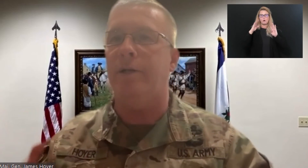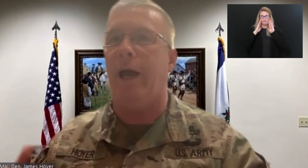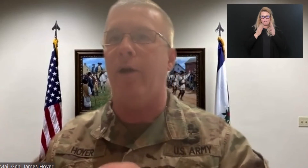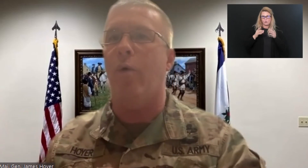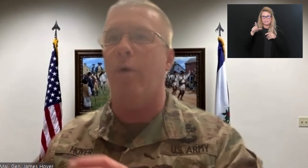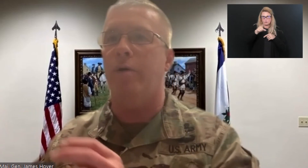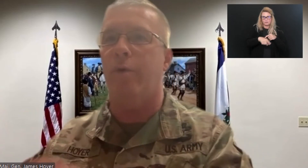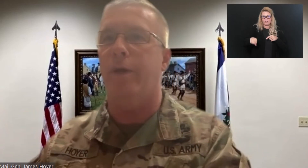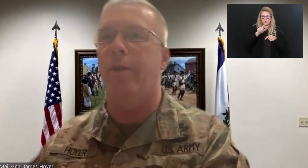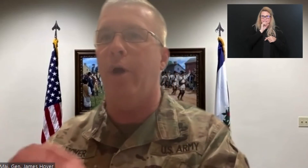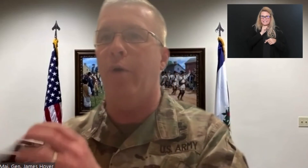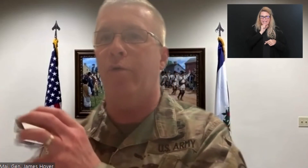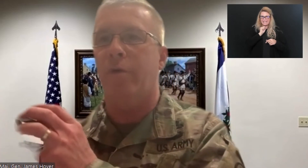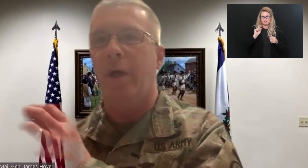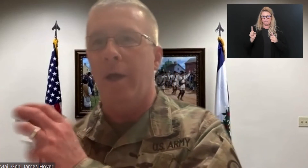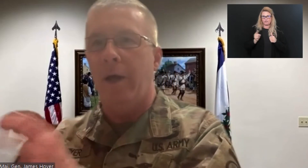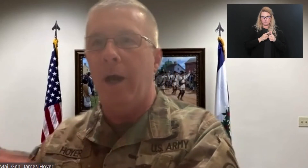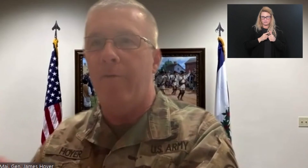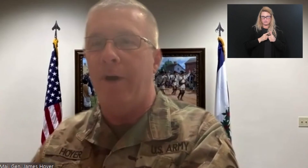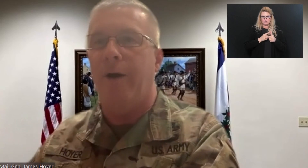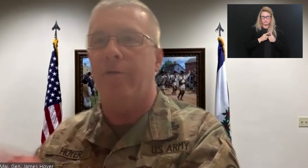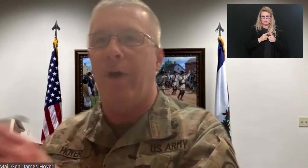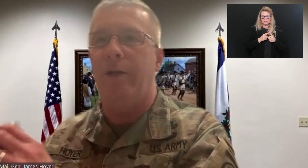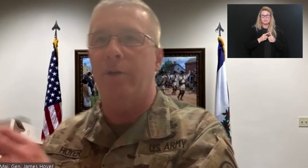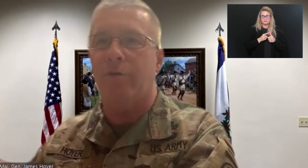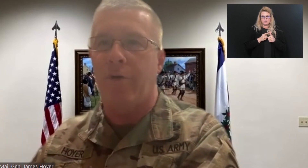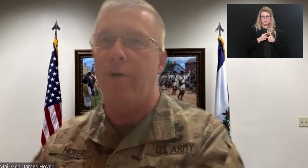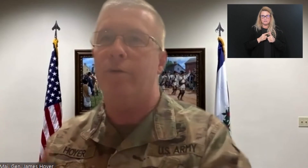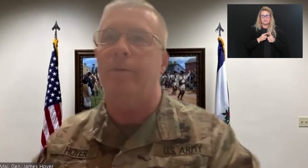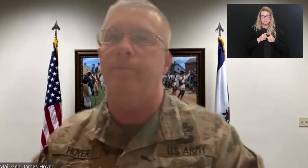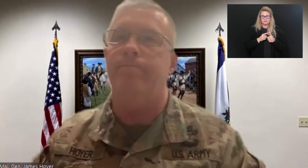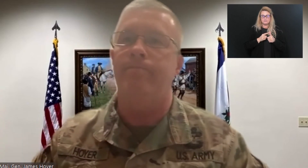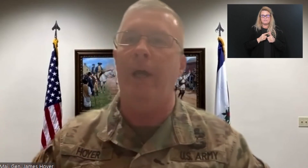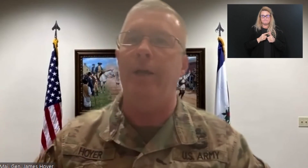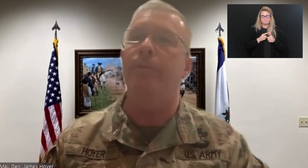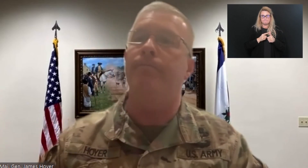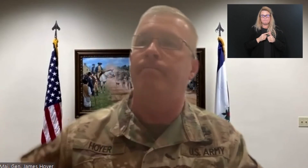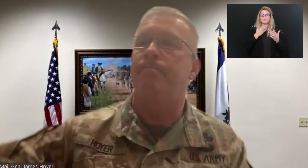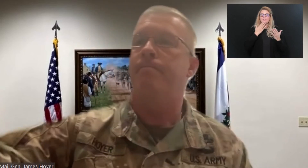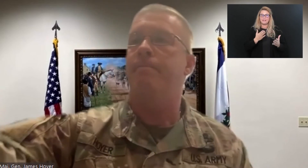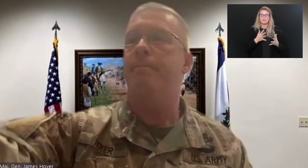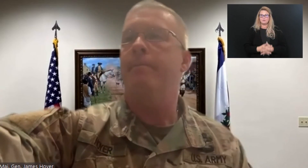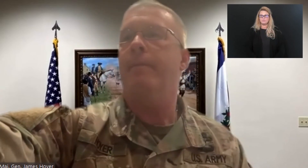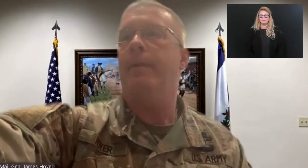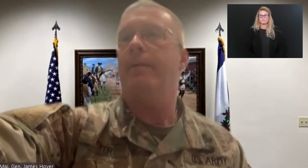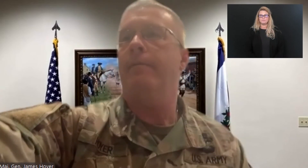those age categories within those various phases first. Thank you.